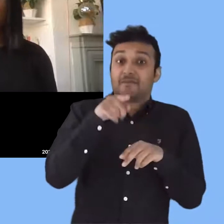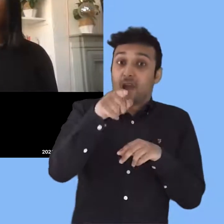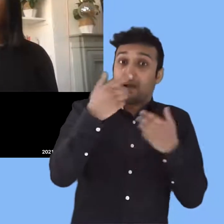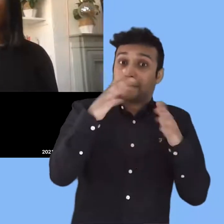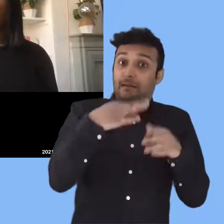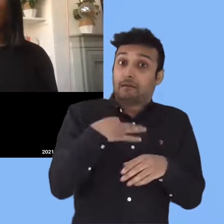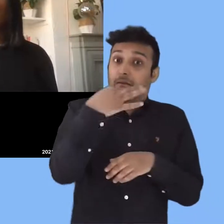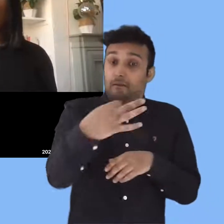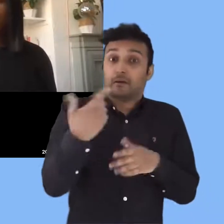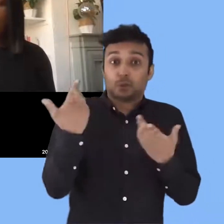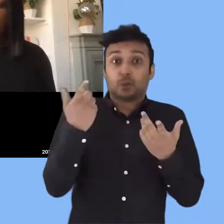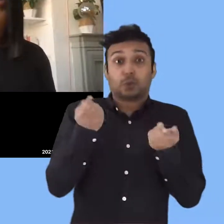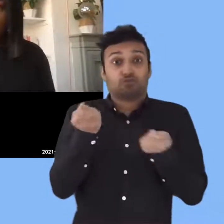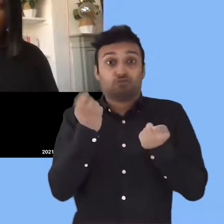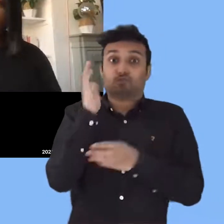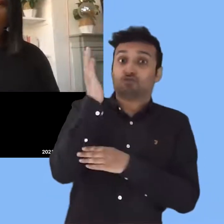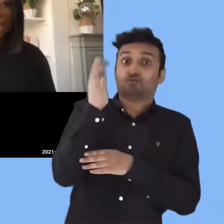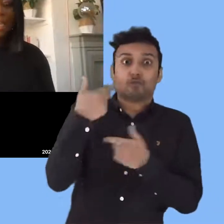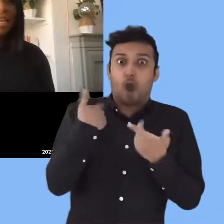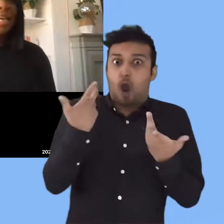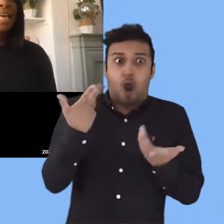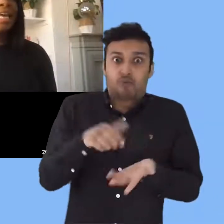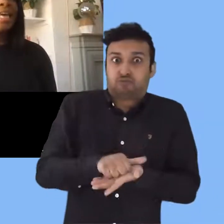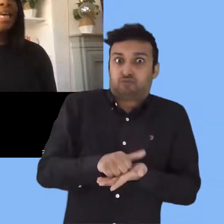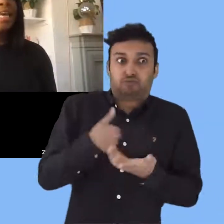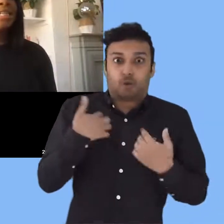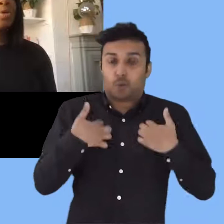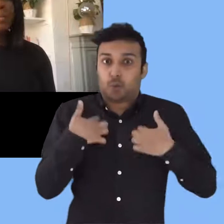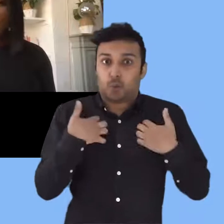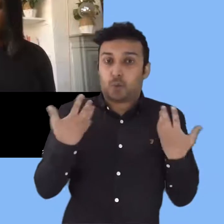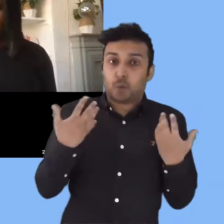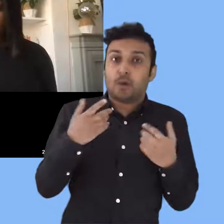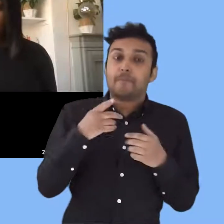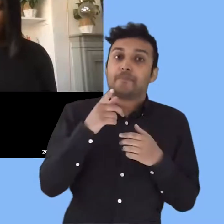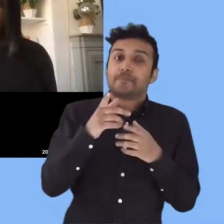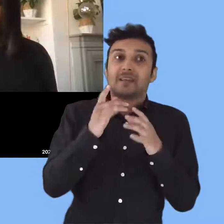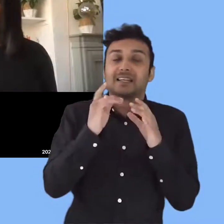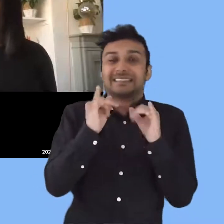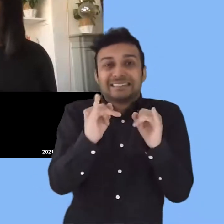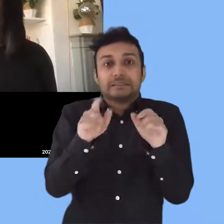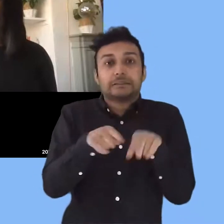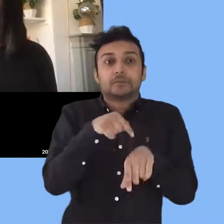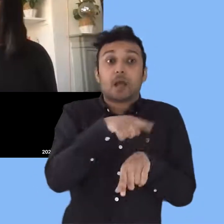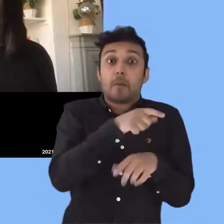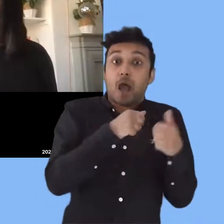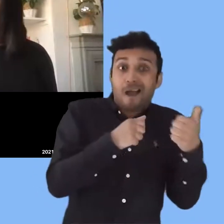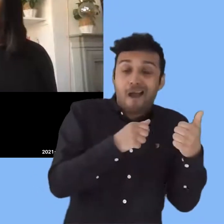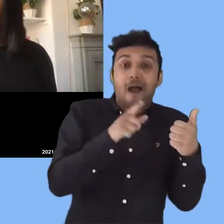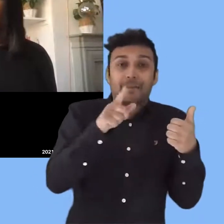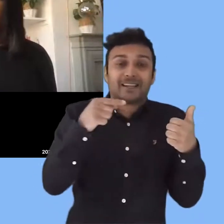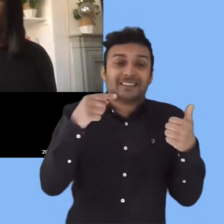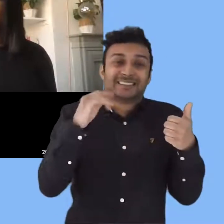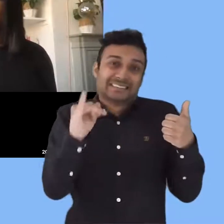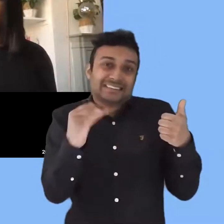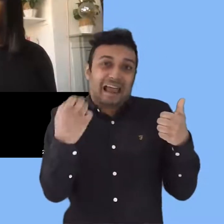co-host. Part of me can't help but feeling it's quite bittersweet, because you